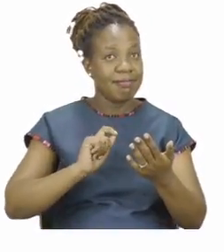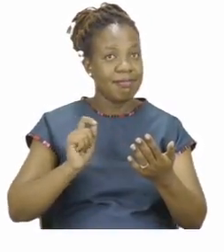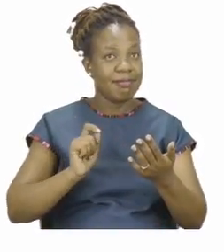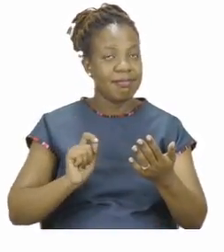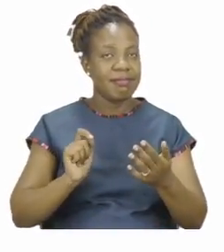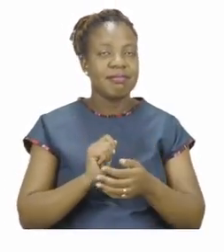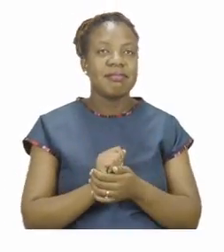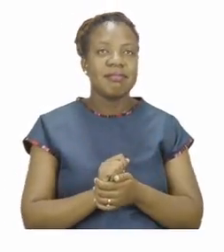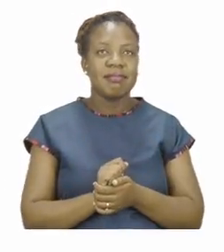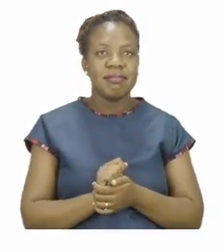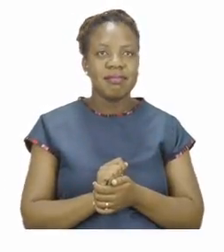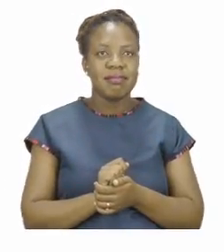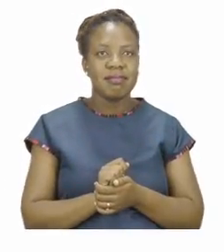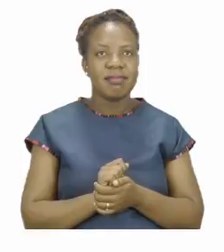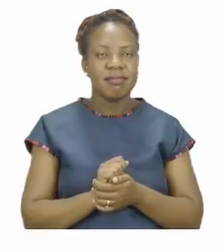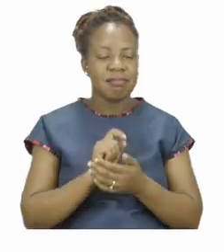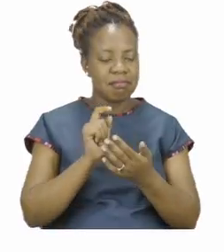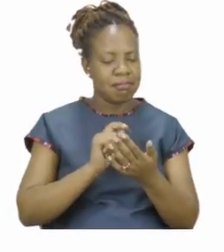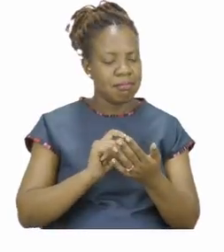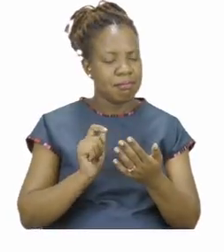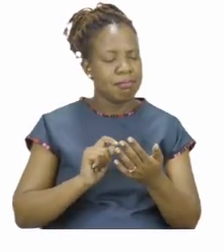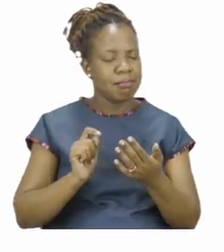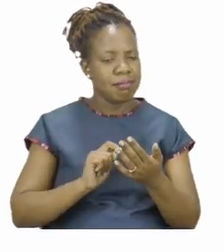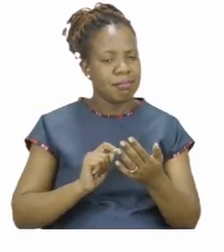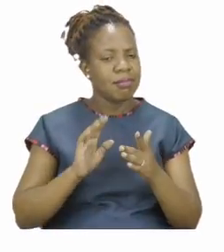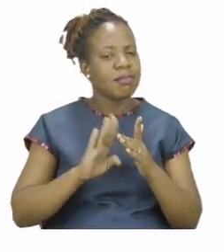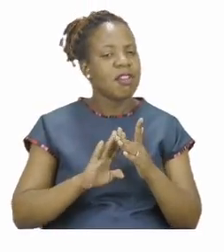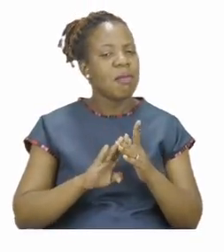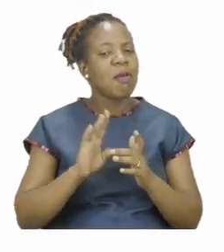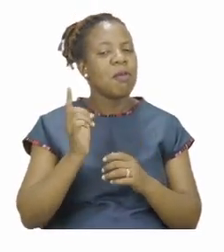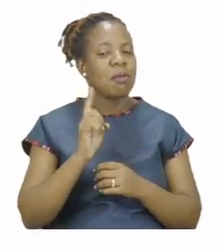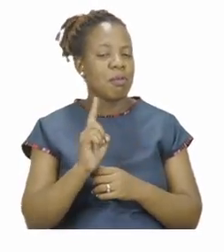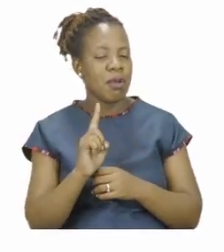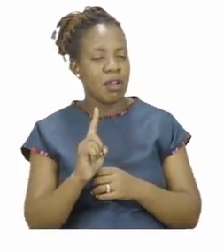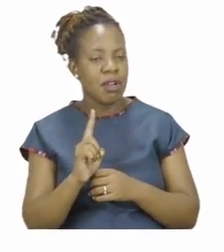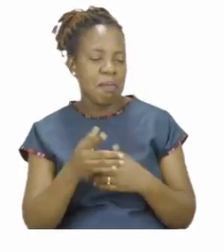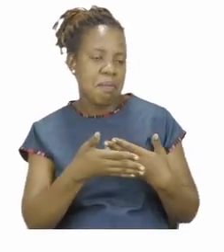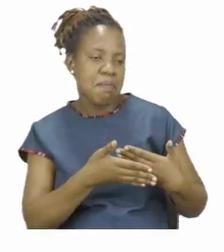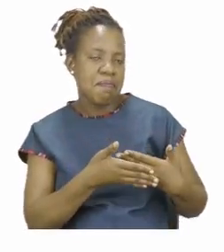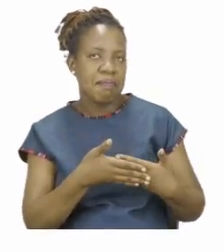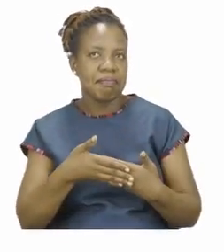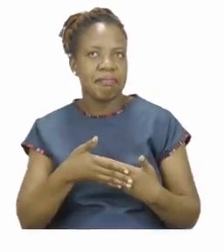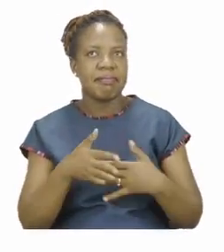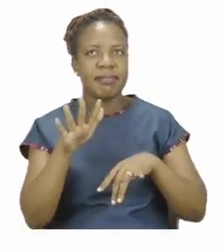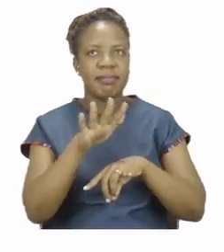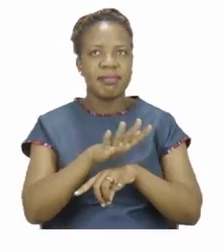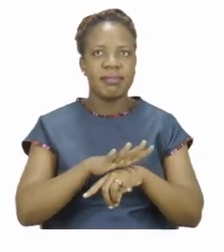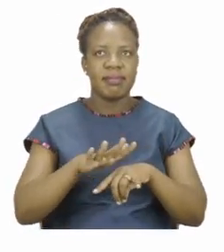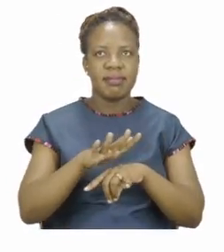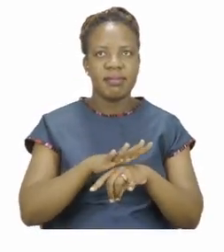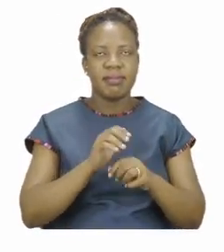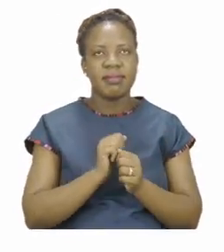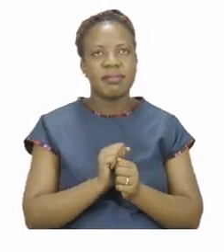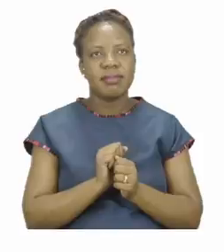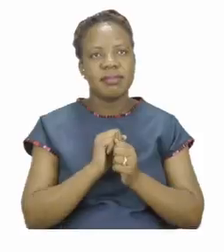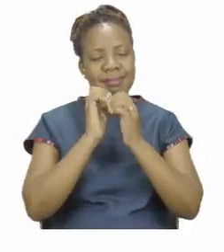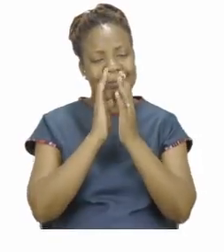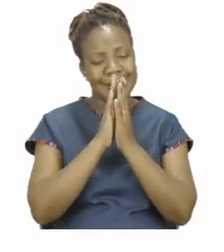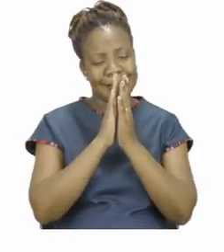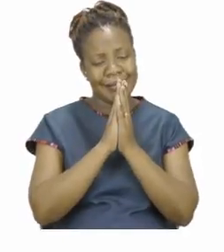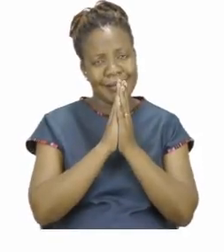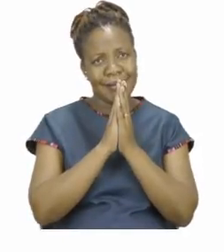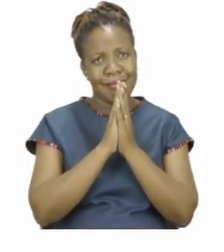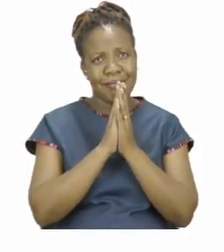today, all our writings are about the little baby animals. Now, it's going to be your job to write at least